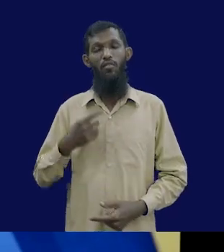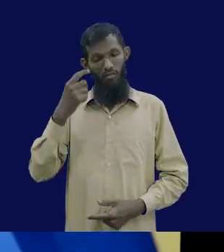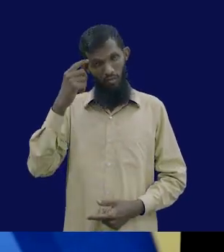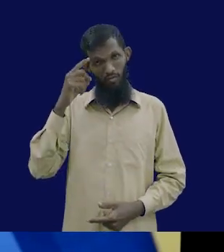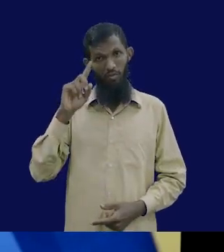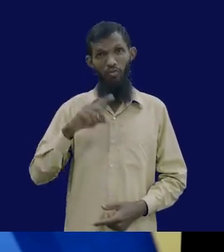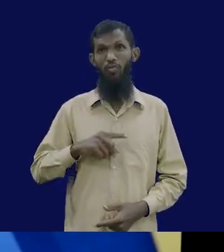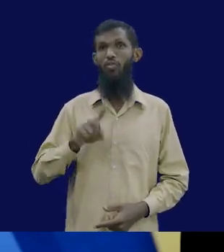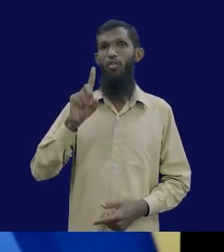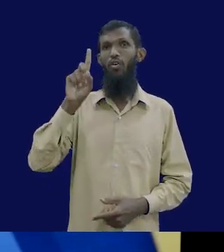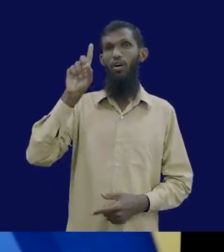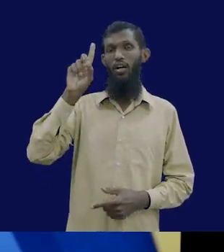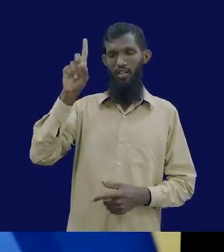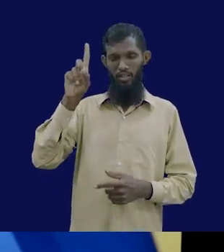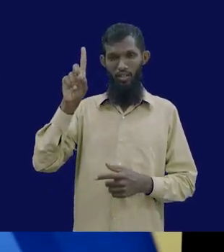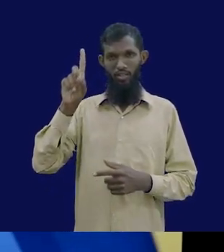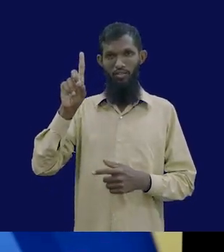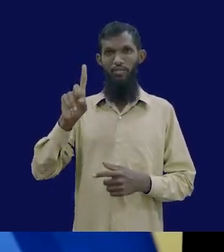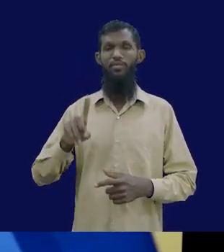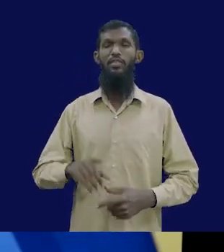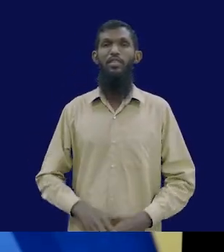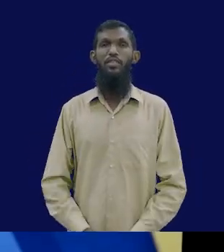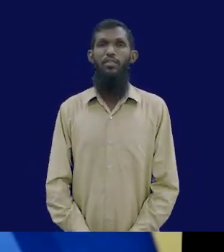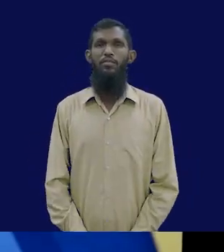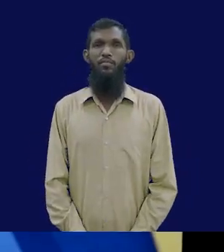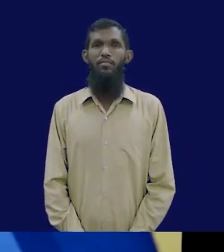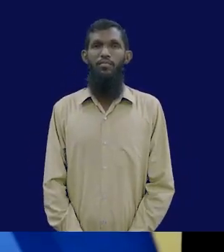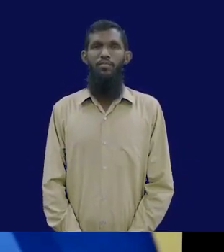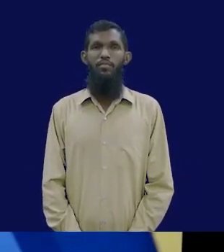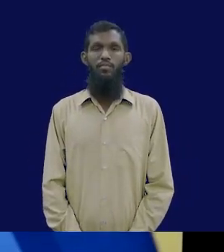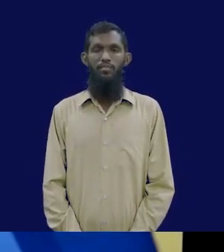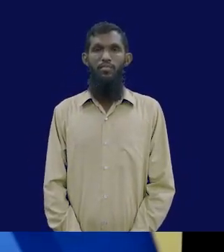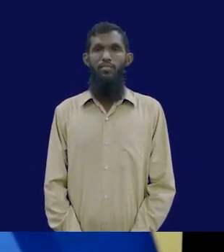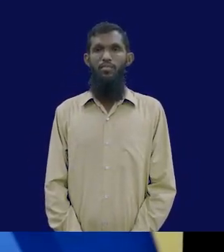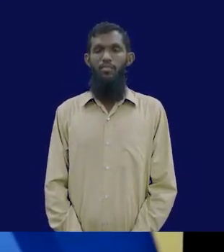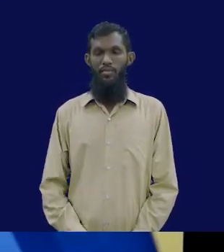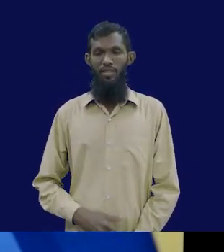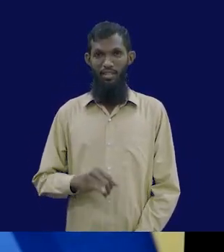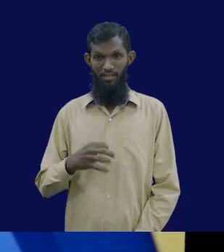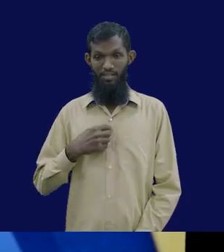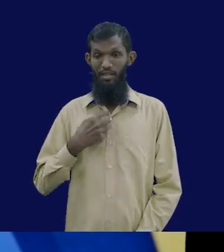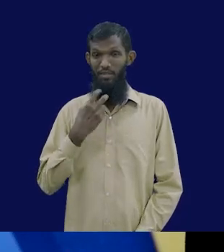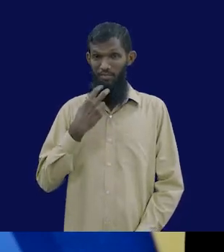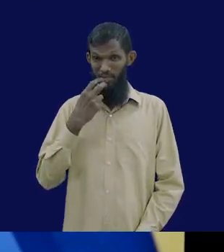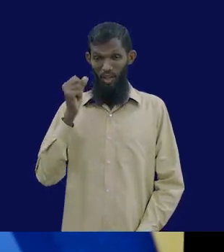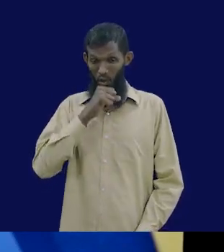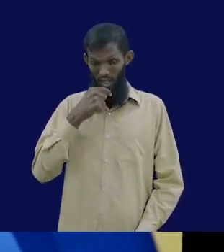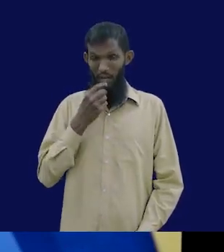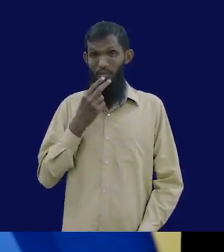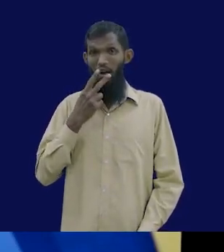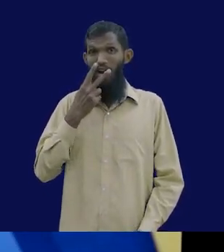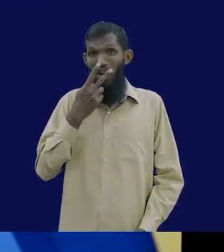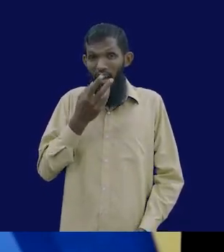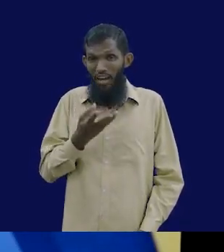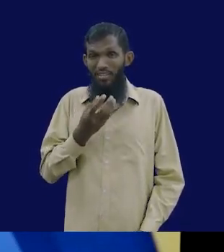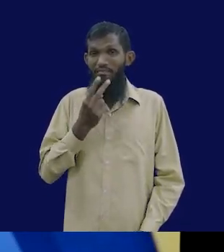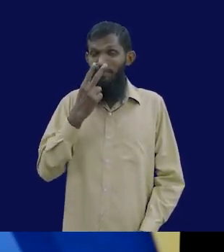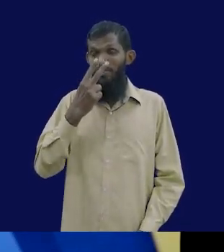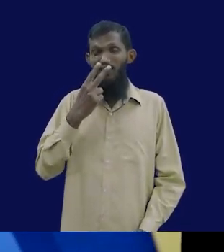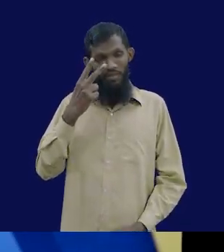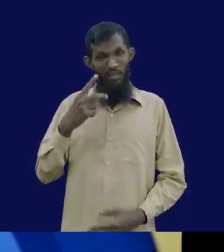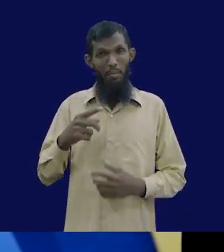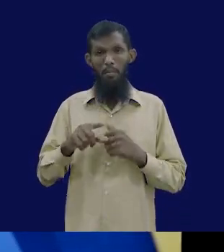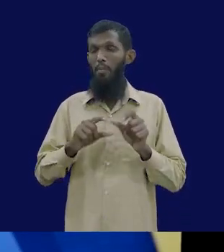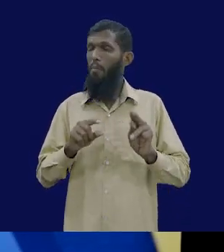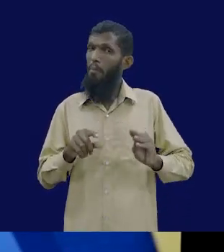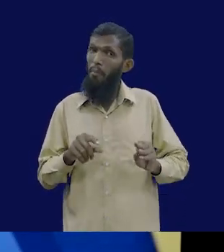the smell, or the smell that comes out from the mouth of a person who is fasting,